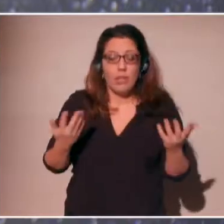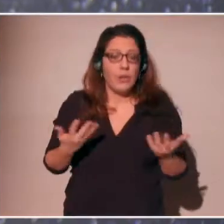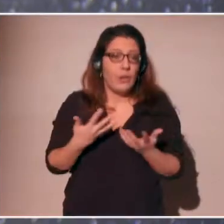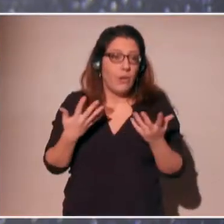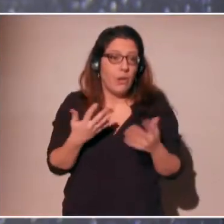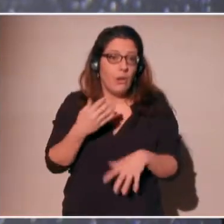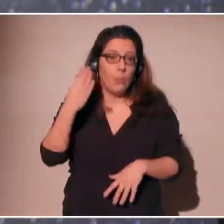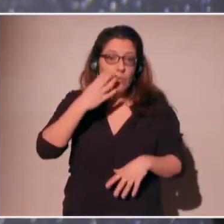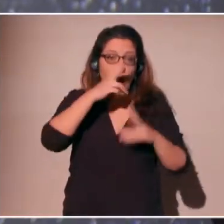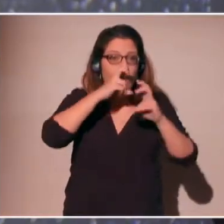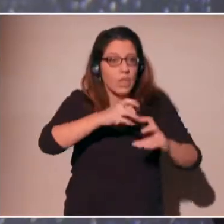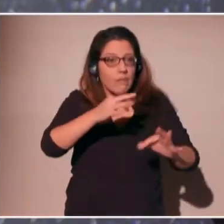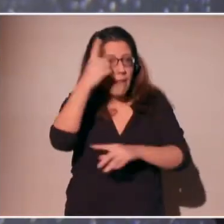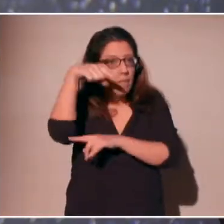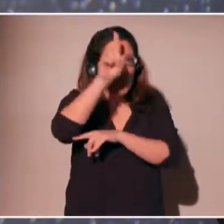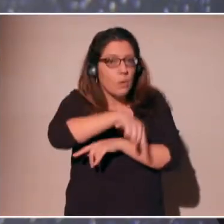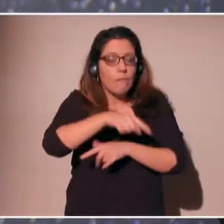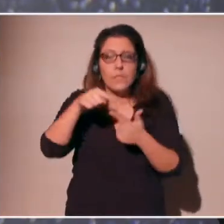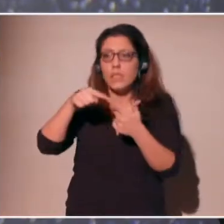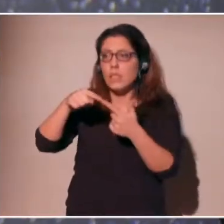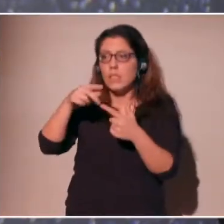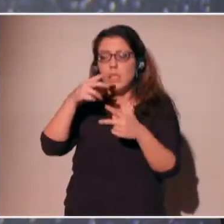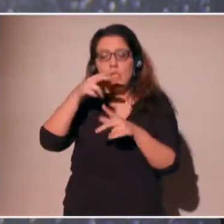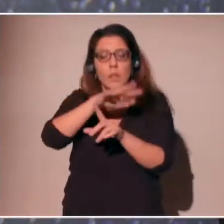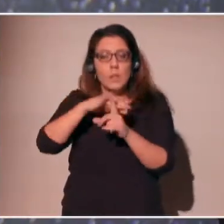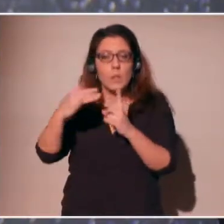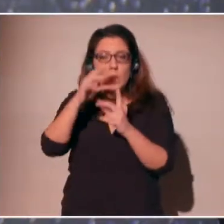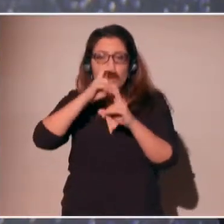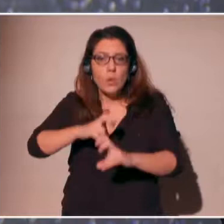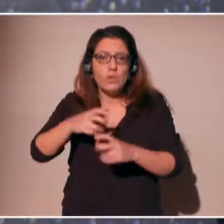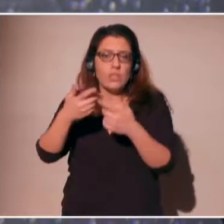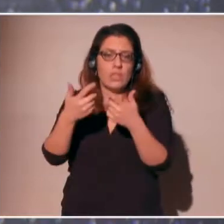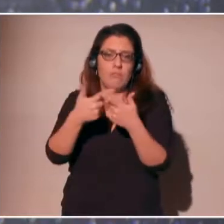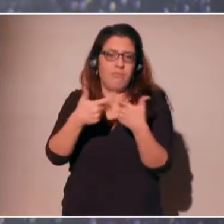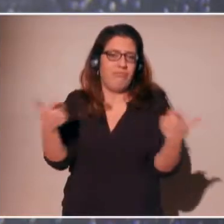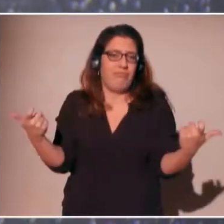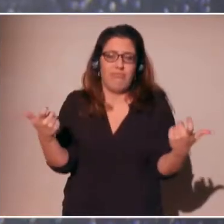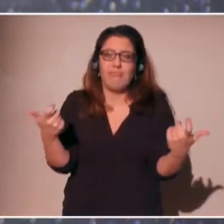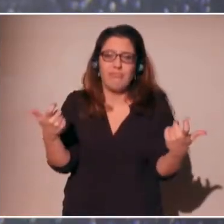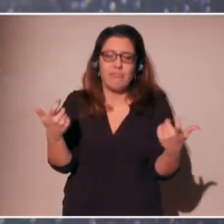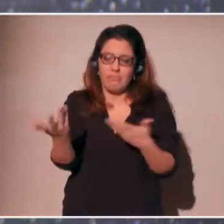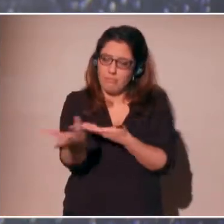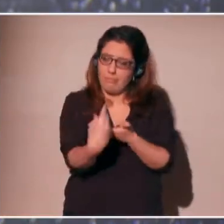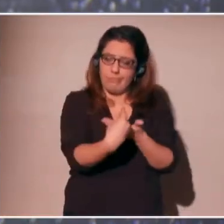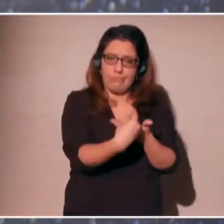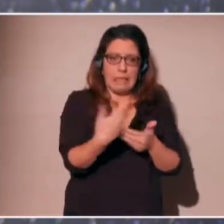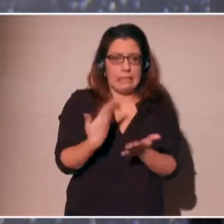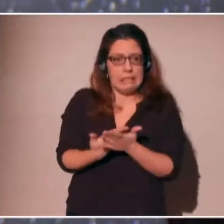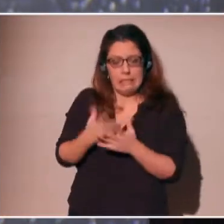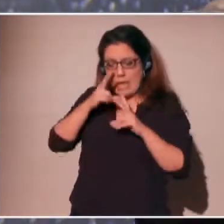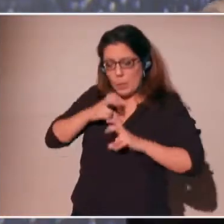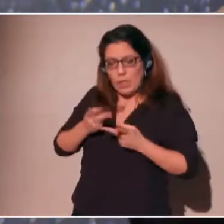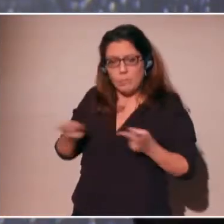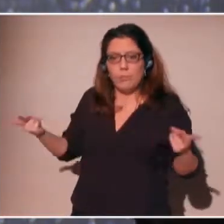And this is also linked to research in philosophy, sociology. And